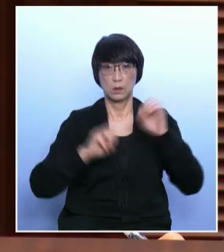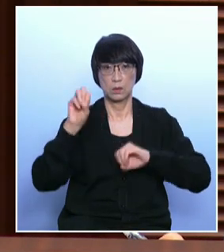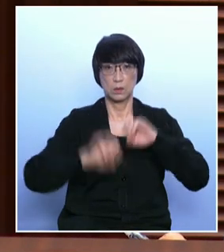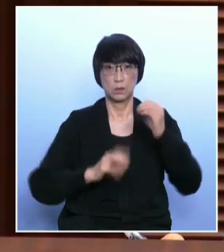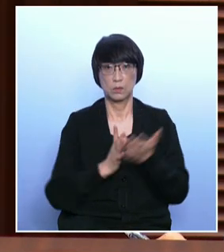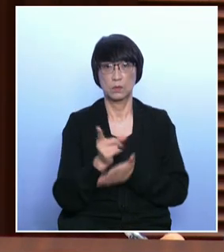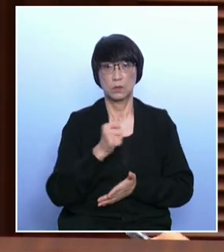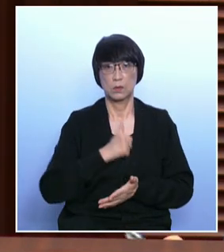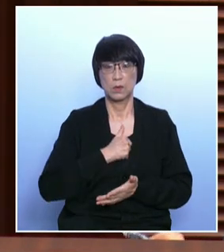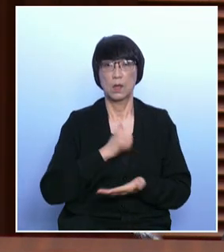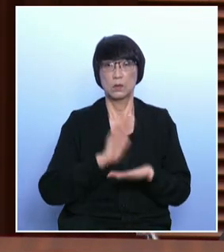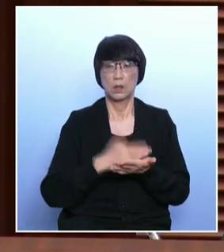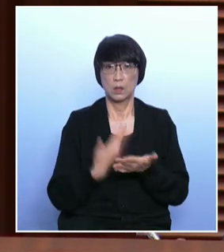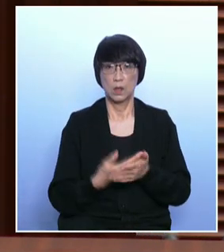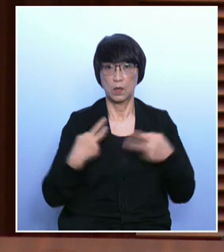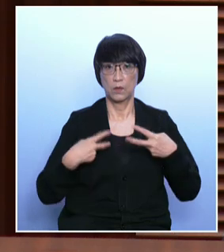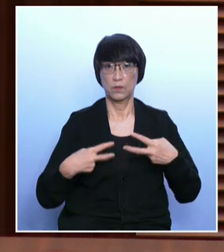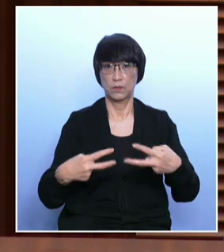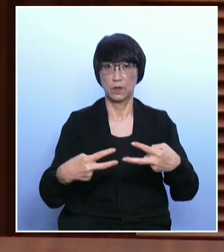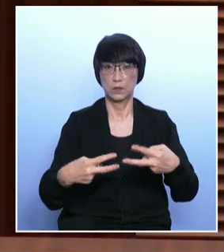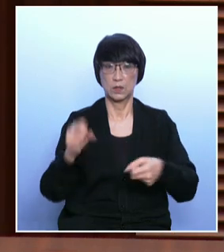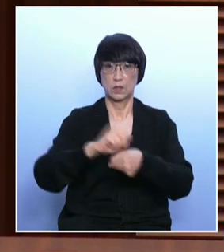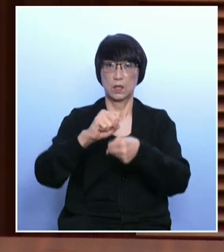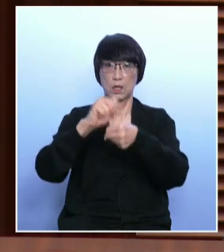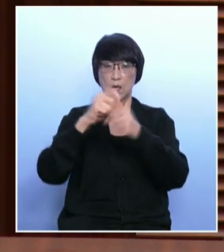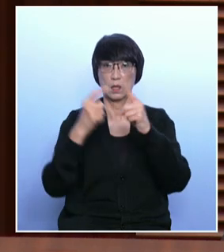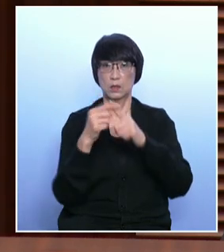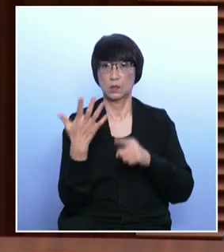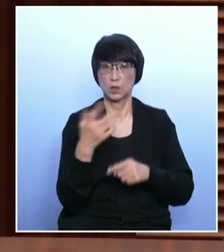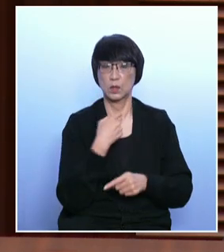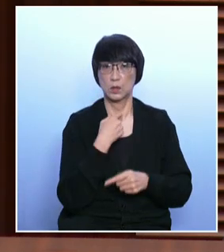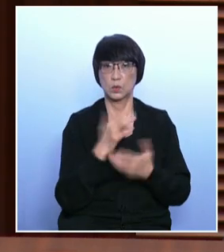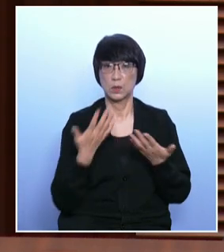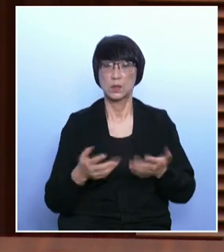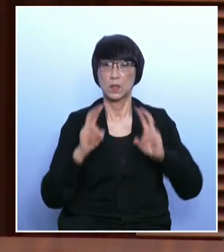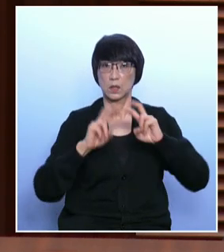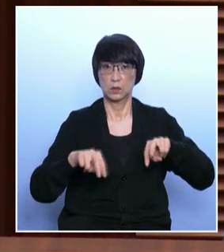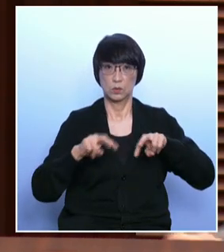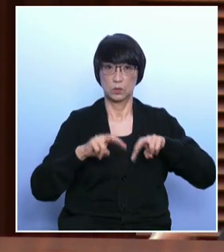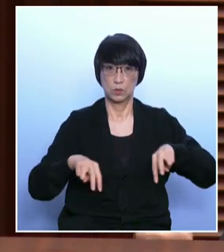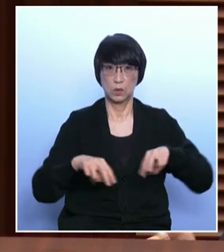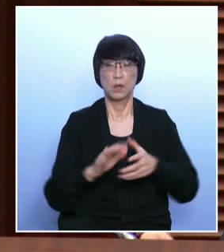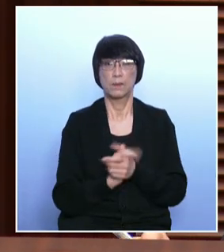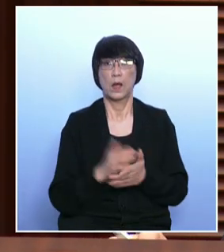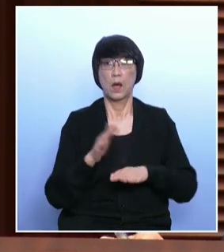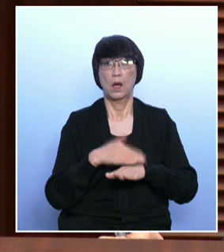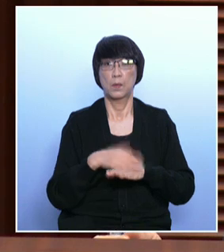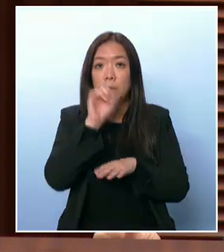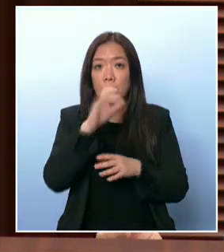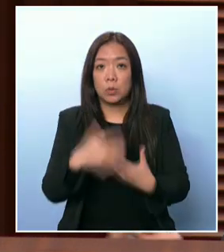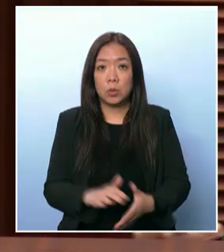We have R&D personnel in 3 universities, and I believe there will be greater demand in the